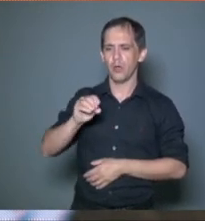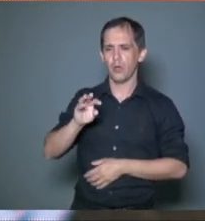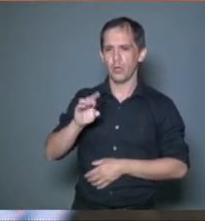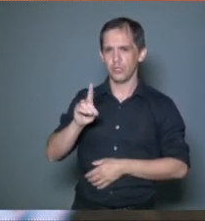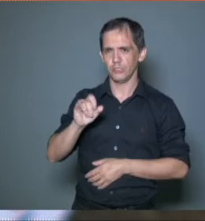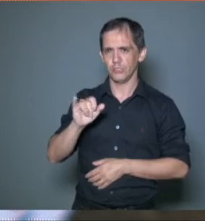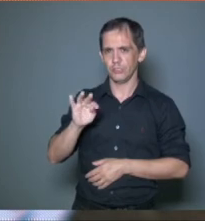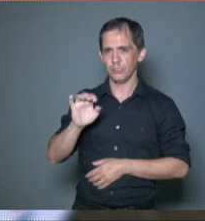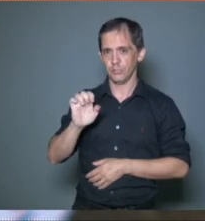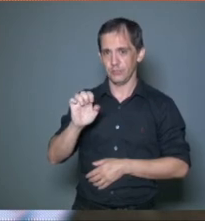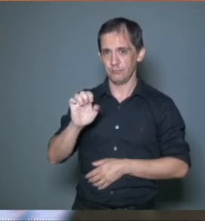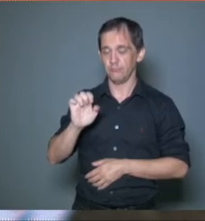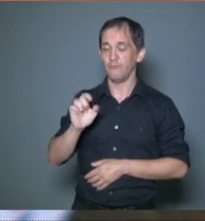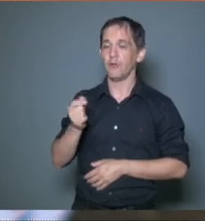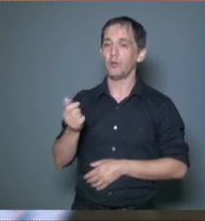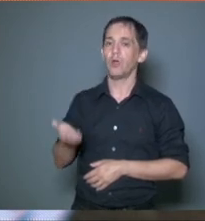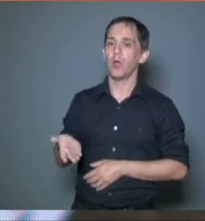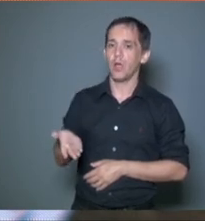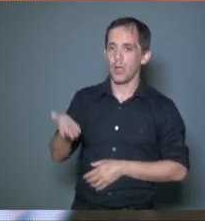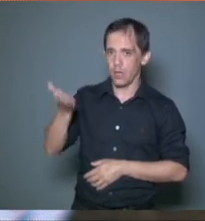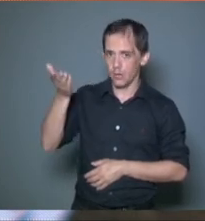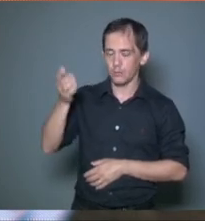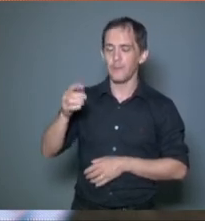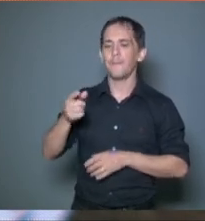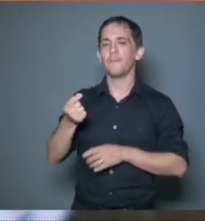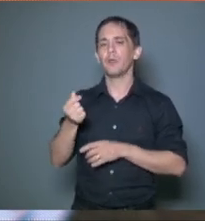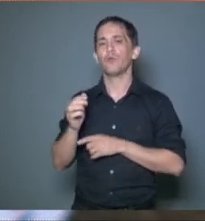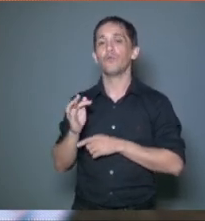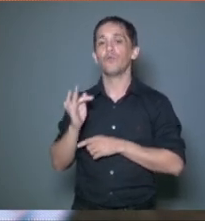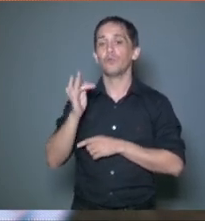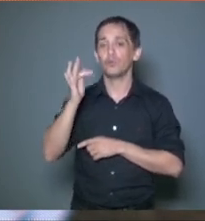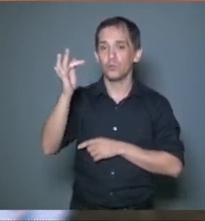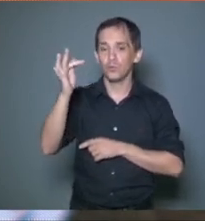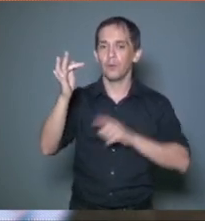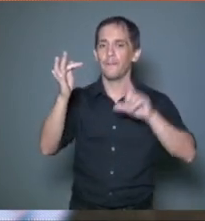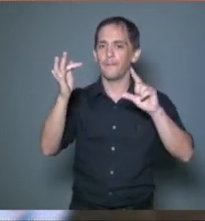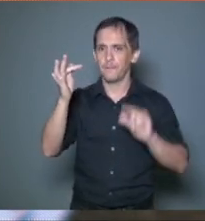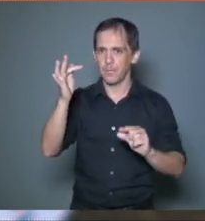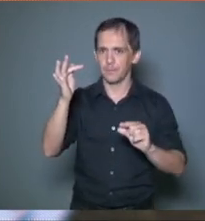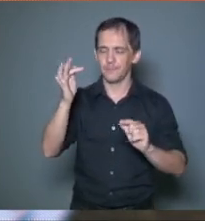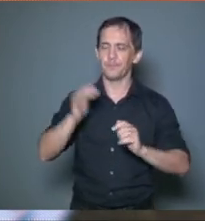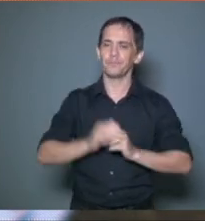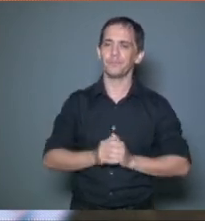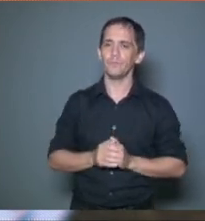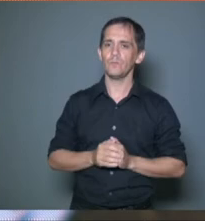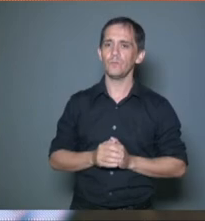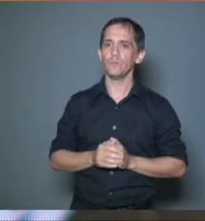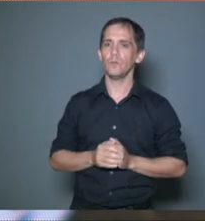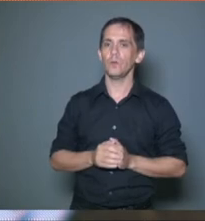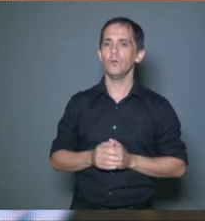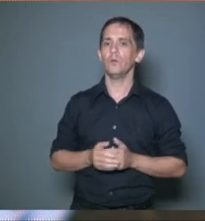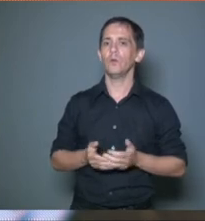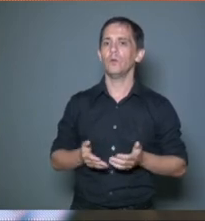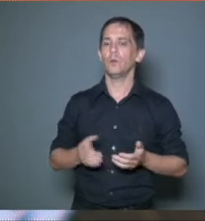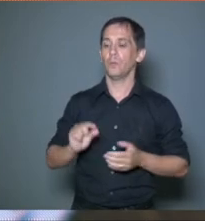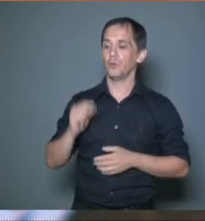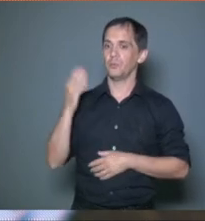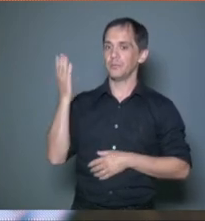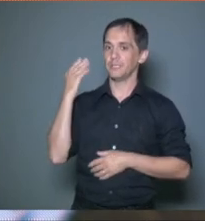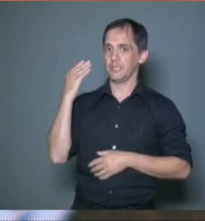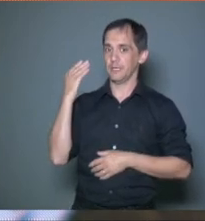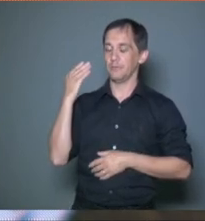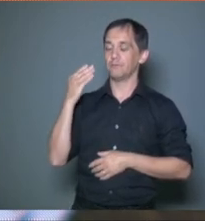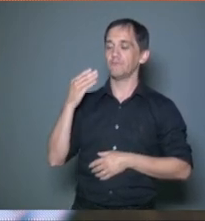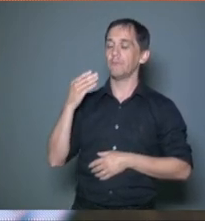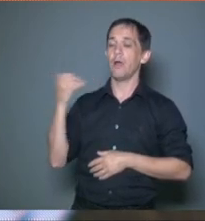Because commodity prices are high at the spot market and the future prices are lower. Recently, the future